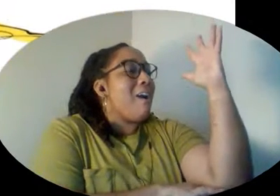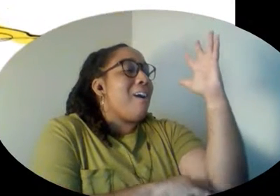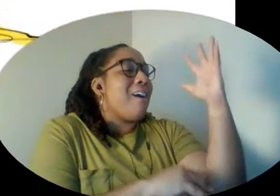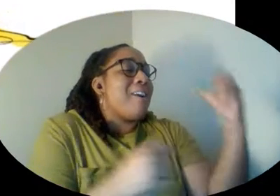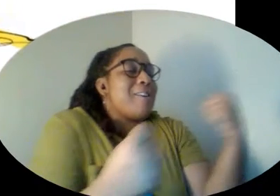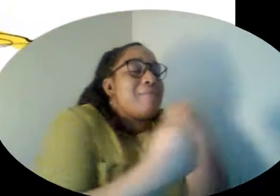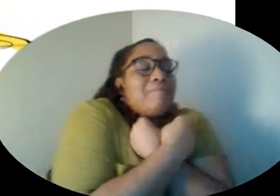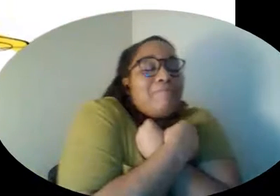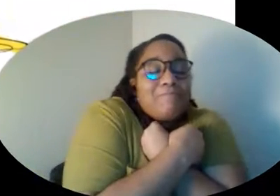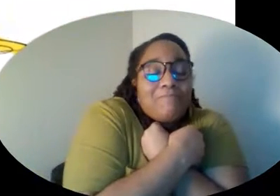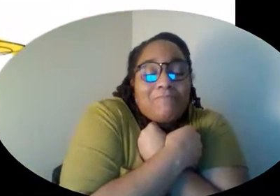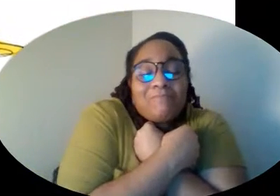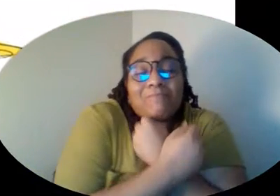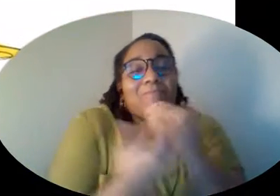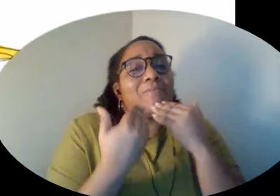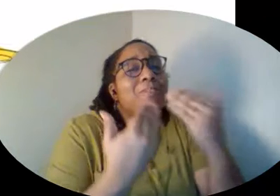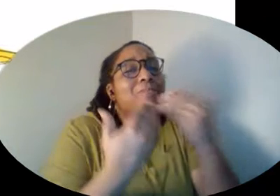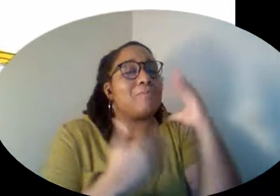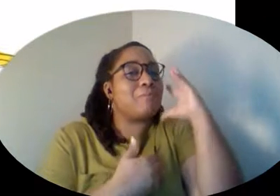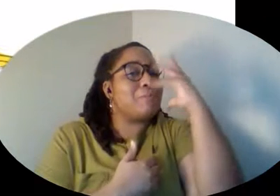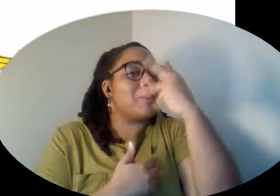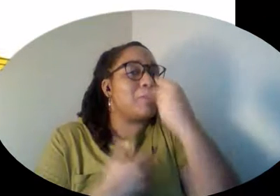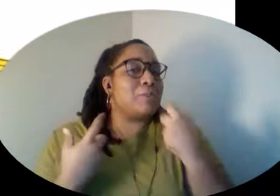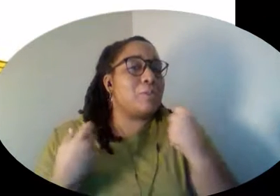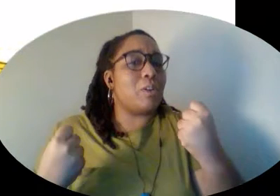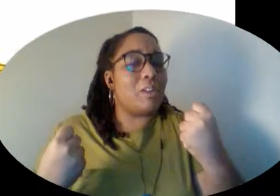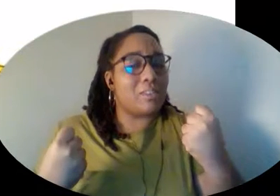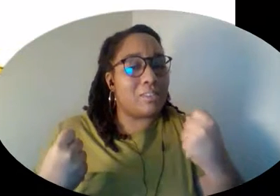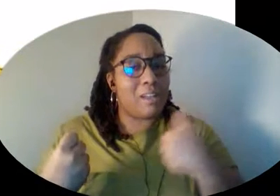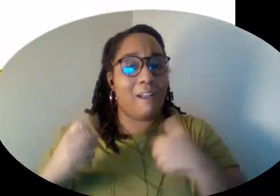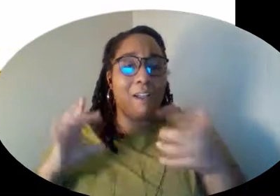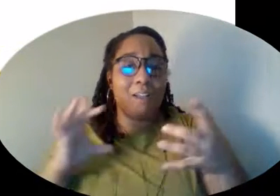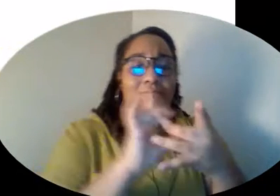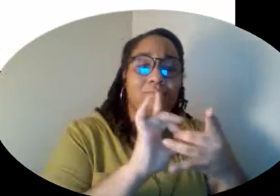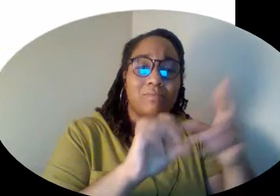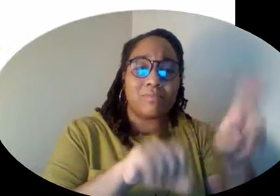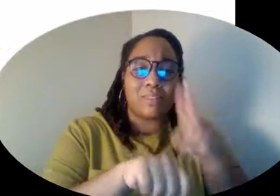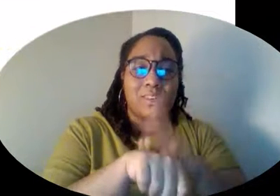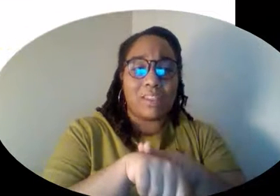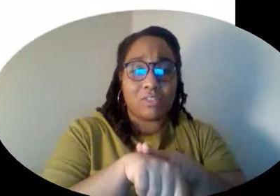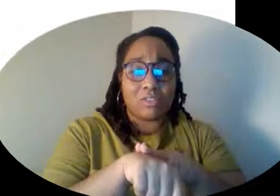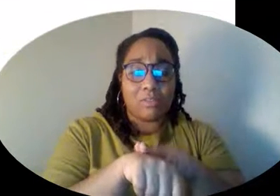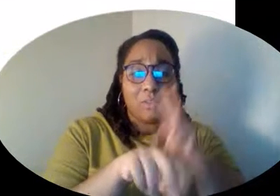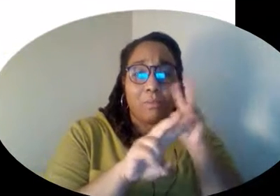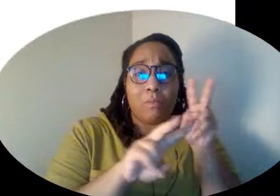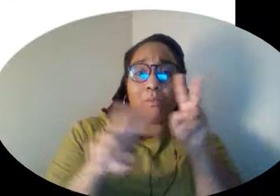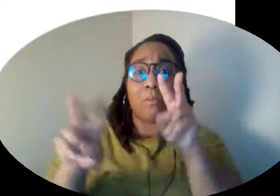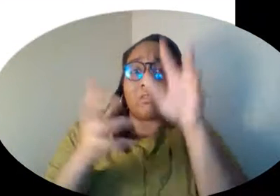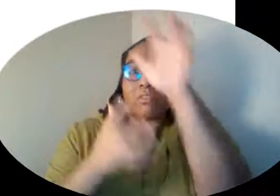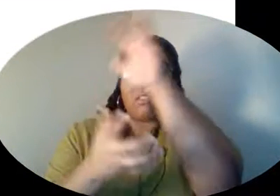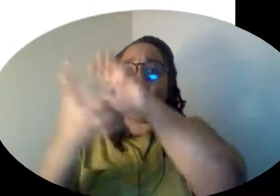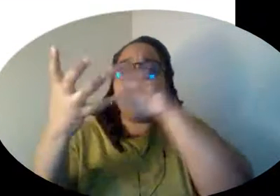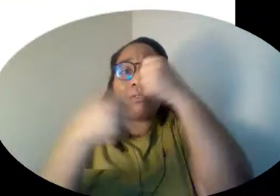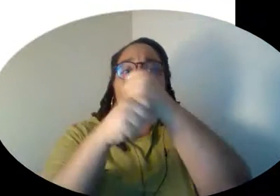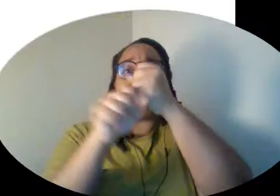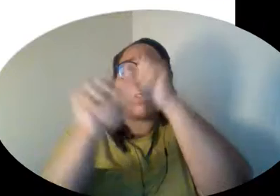I can hug a tree and thank it for its beauty and strength. I connect to nature. I can watch the clouds make shapes